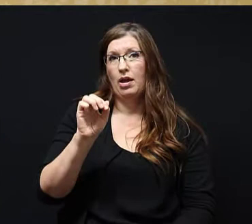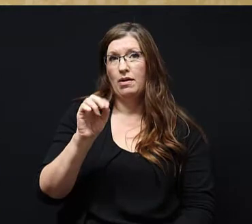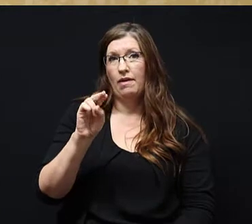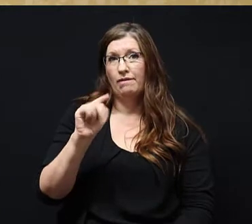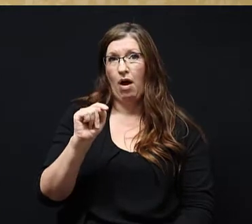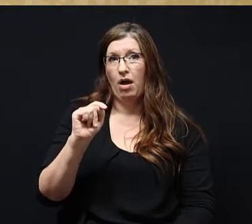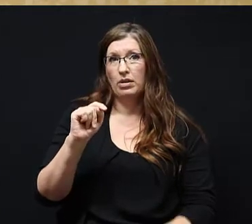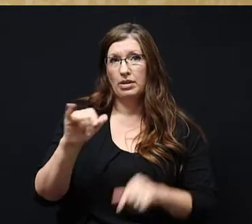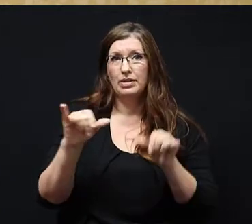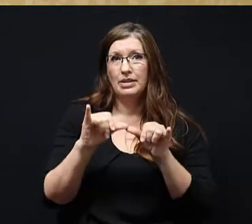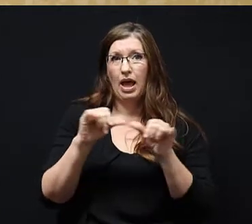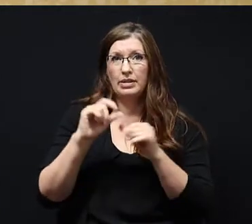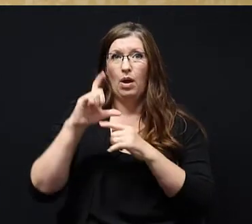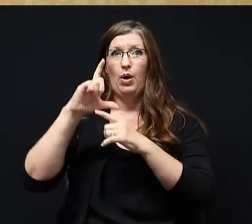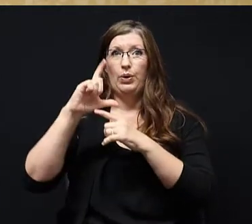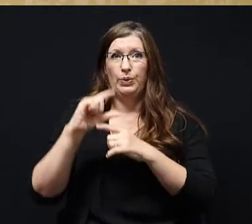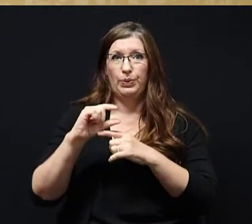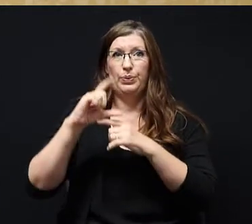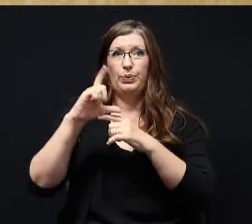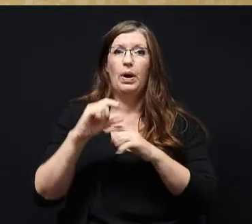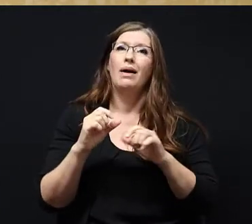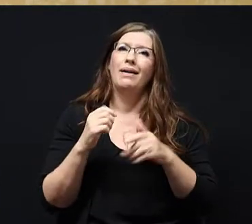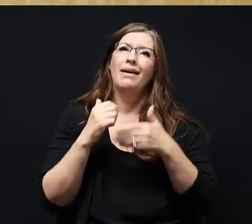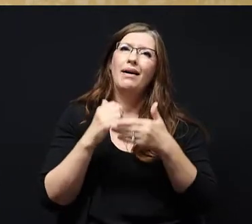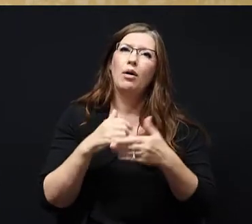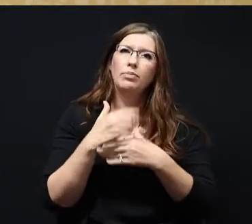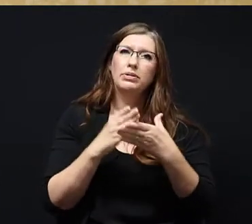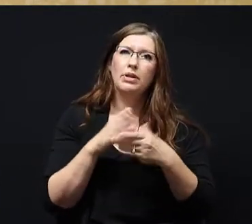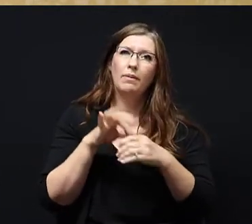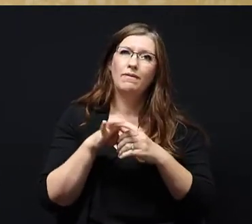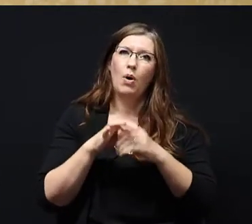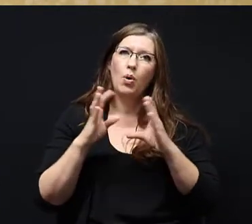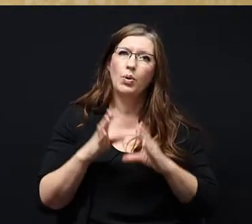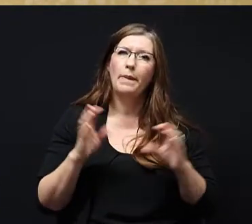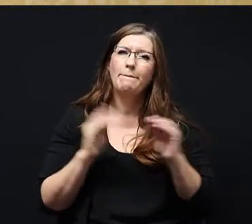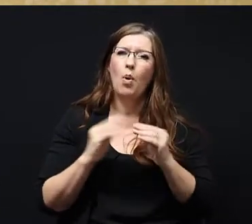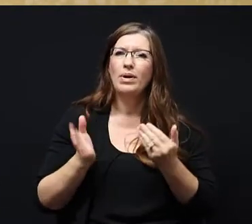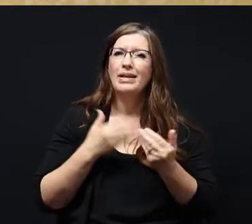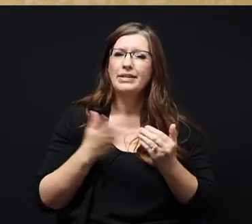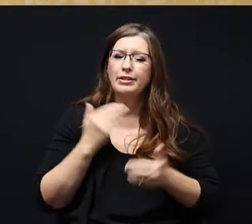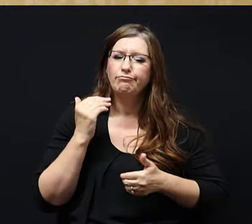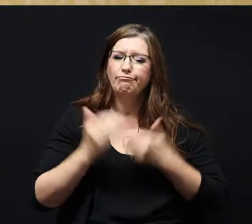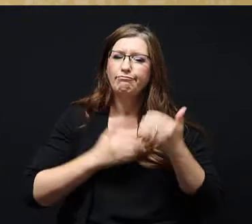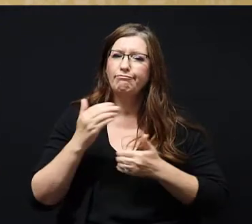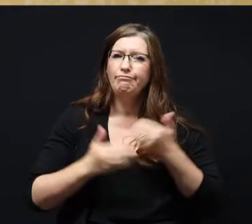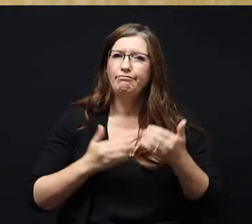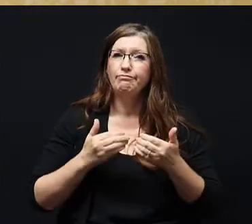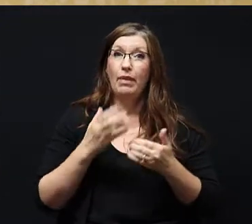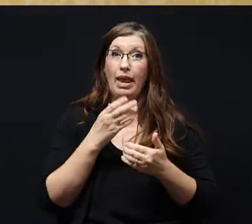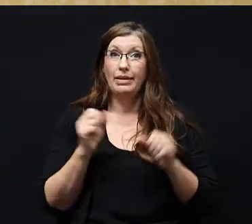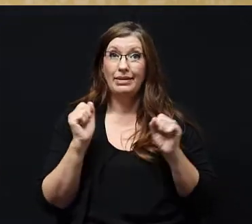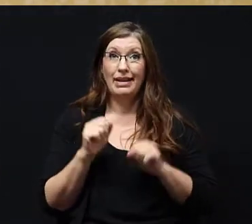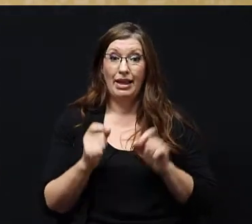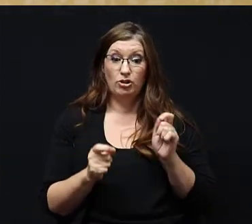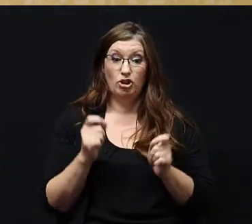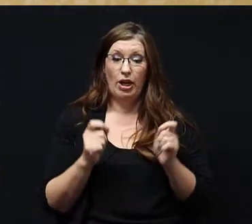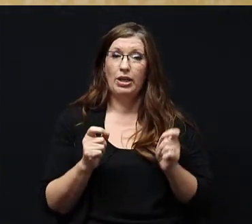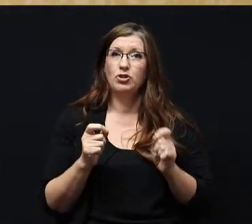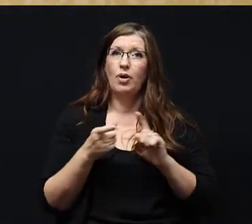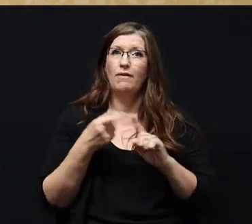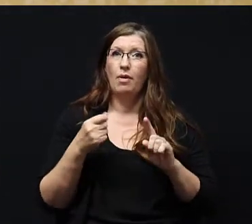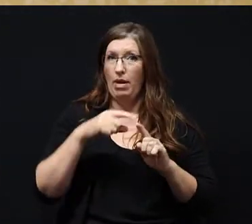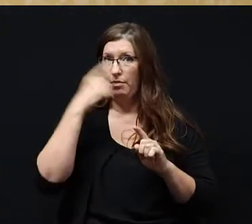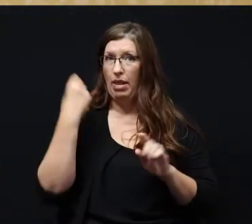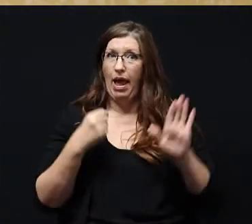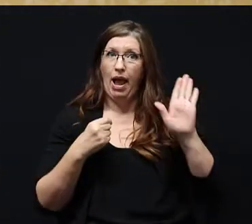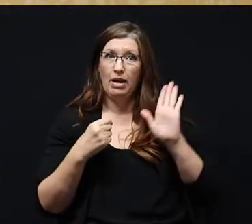size. Adjusting the font size really helps some voters ease their way through the process a little more easily. Additionally, we can change the